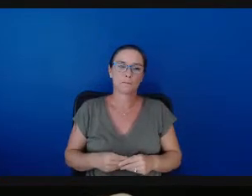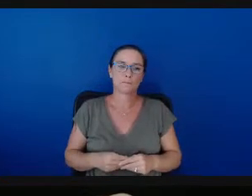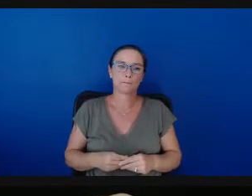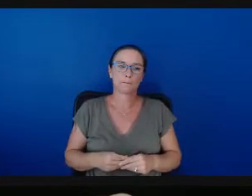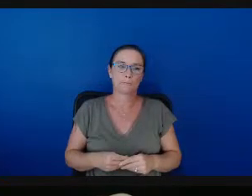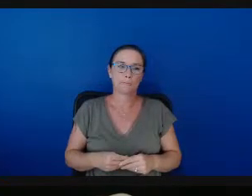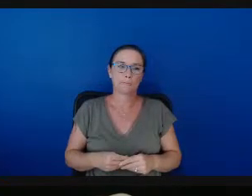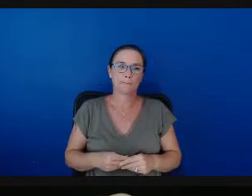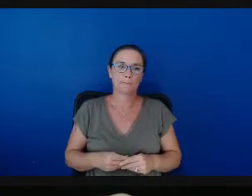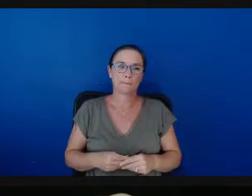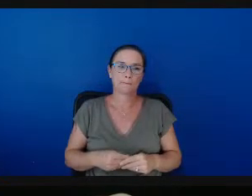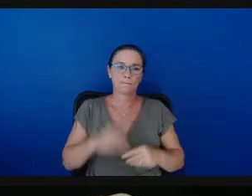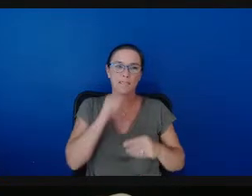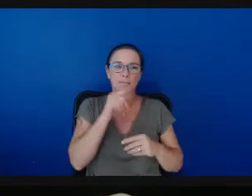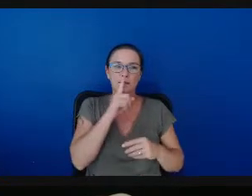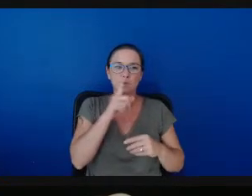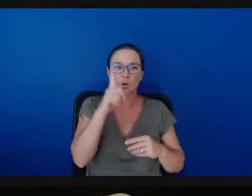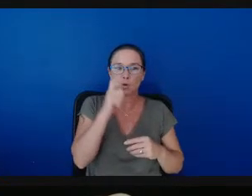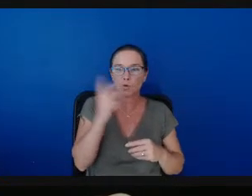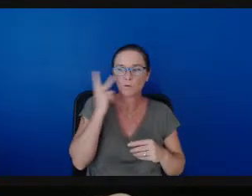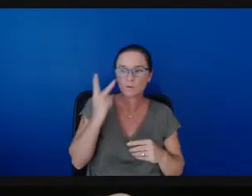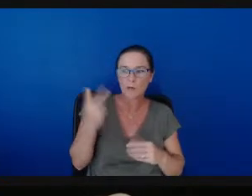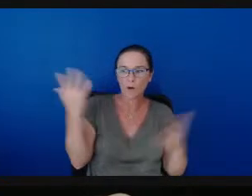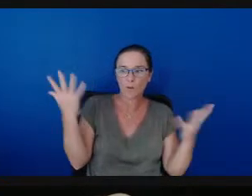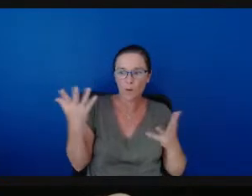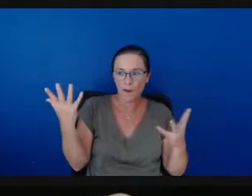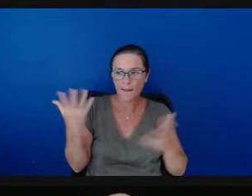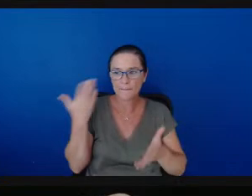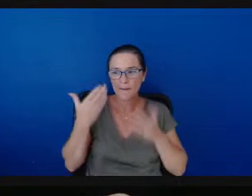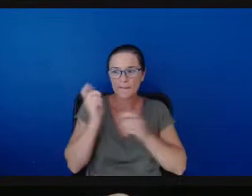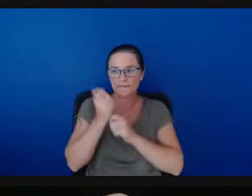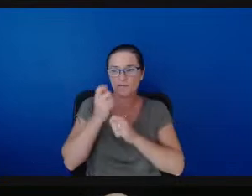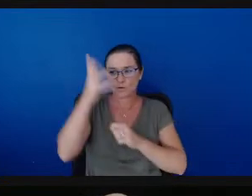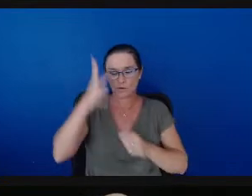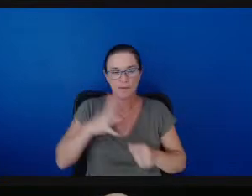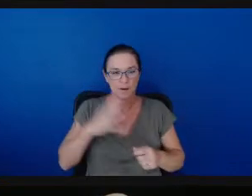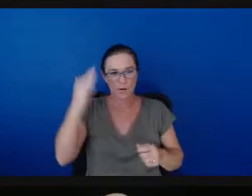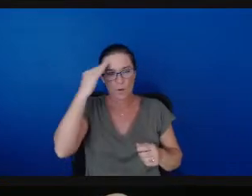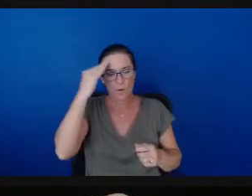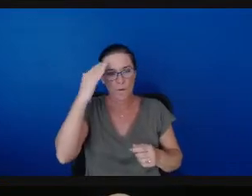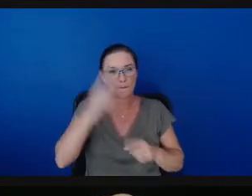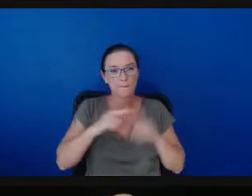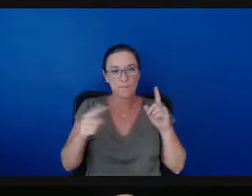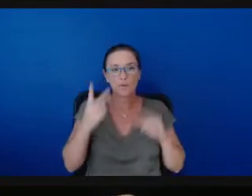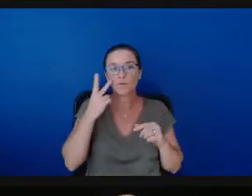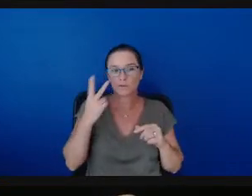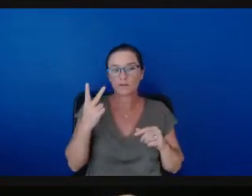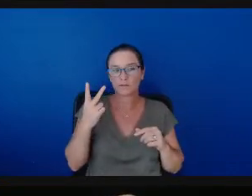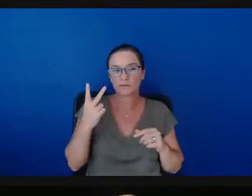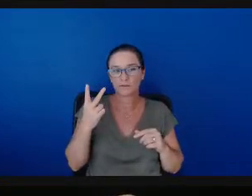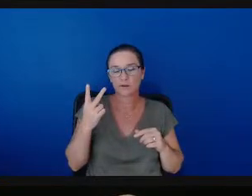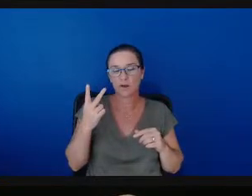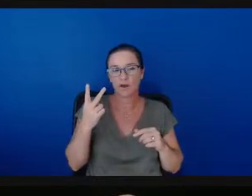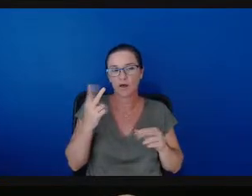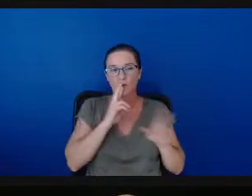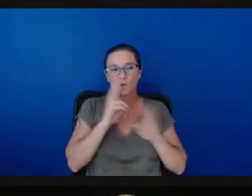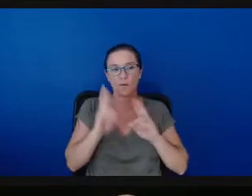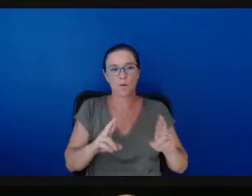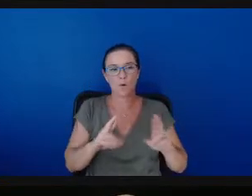sure who saw what. We have to ask the fishermen maybe what they saw during that time. But we did see the reports